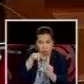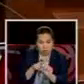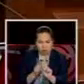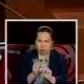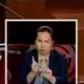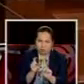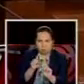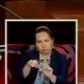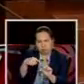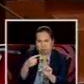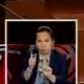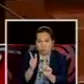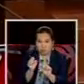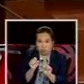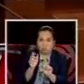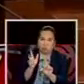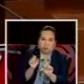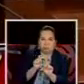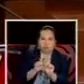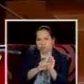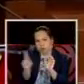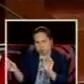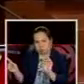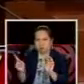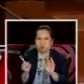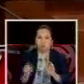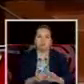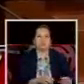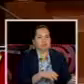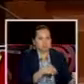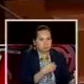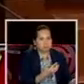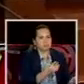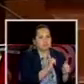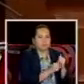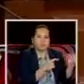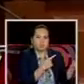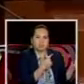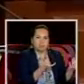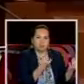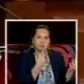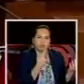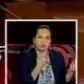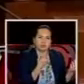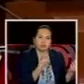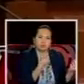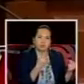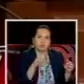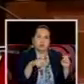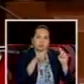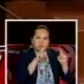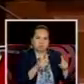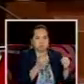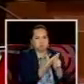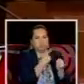Ngayon po, ito pong naging action po ng impeachment against Chief Justice Corona. What other